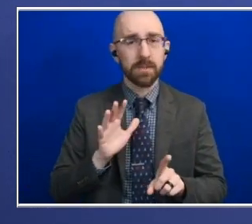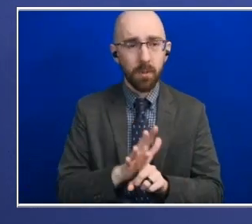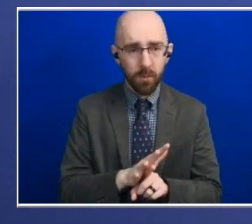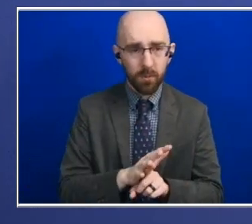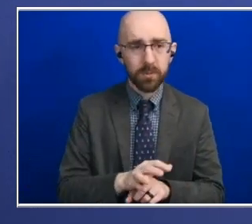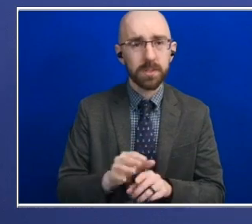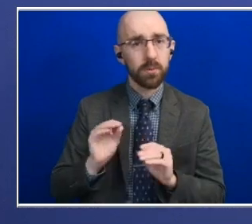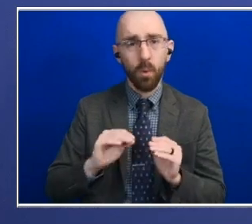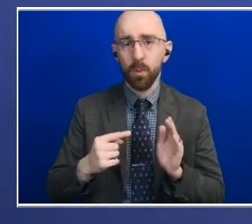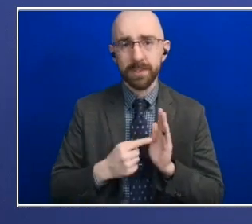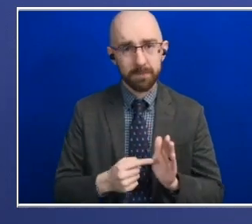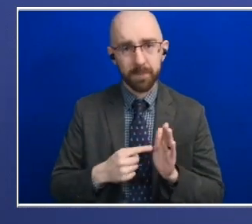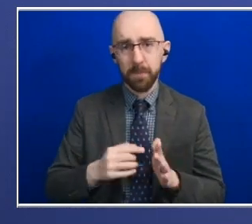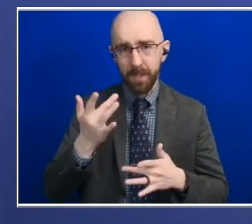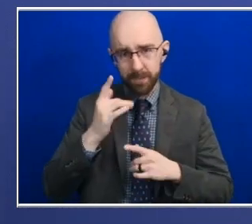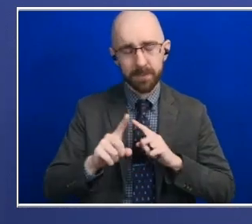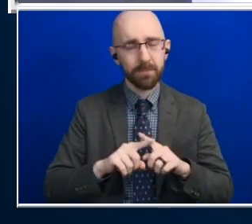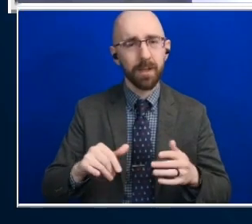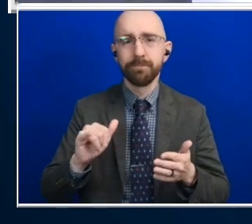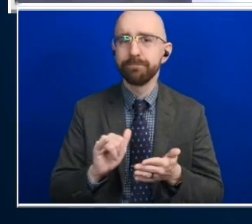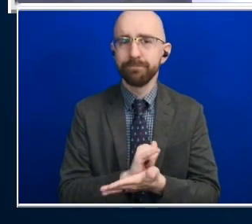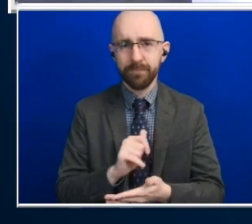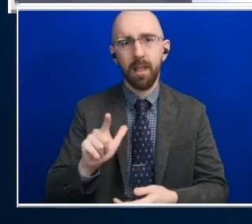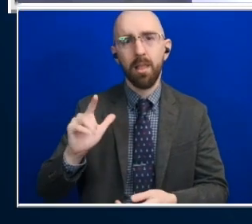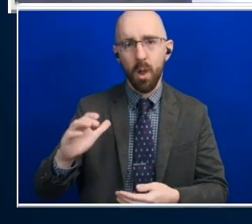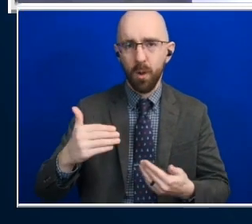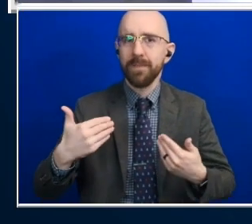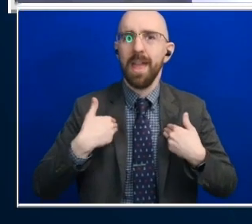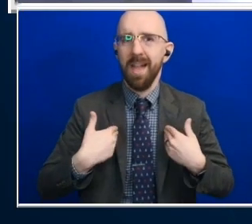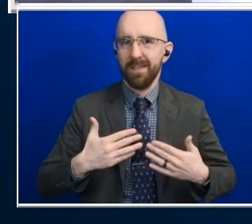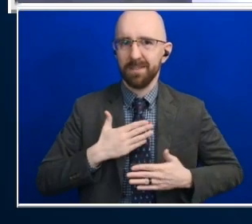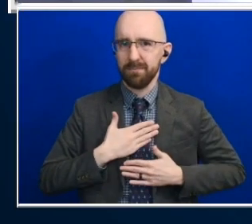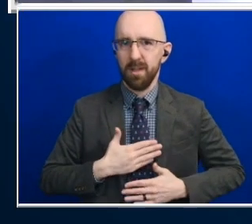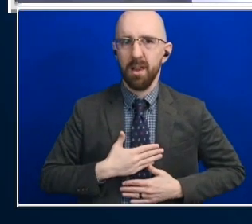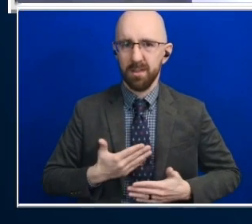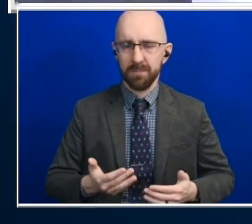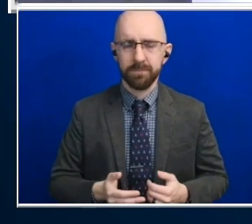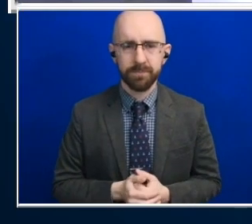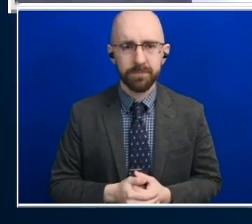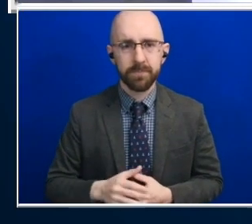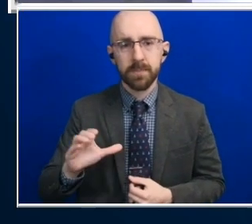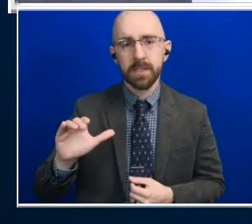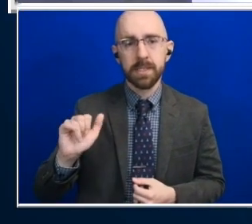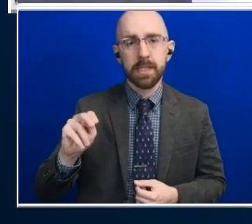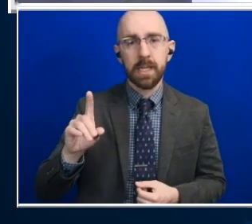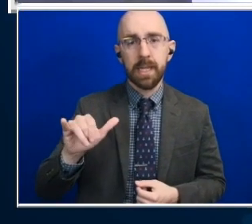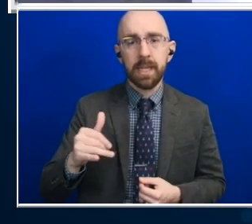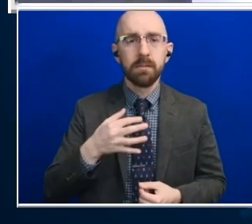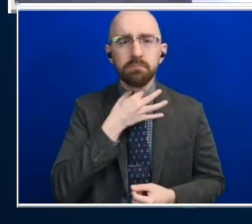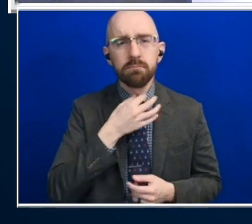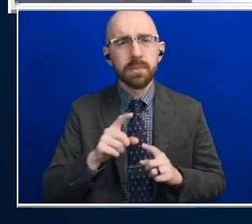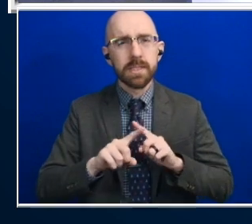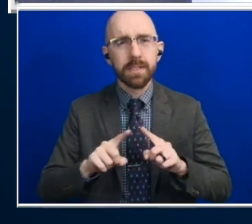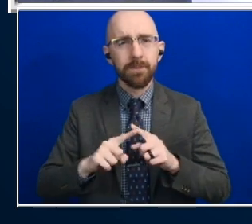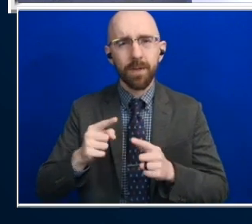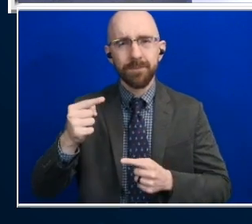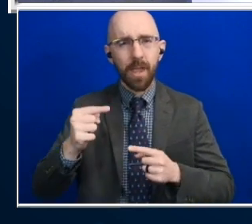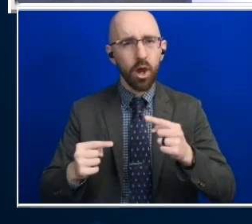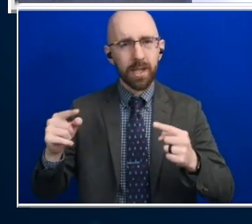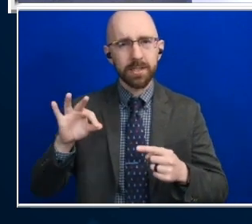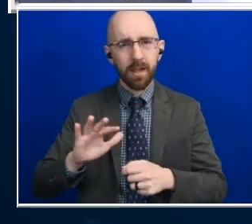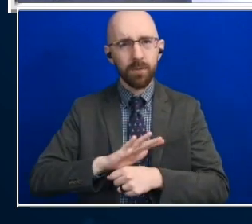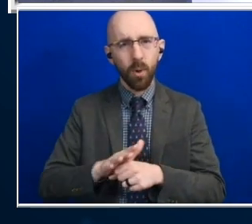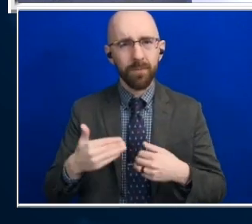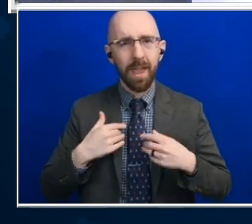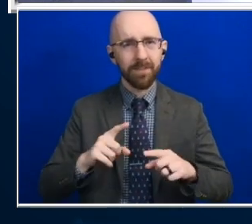illness, but yet developed long COVID. Cindy wants to know, do different variants of COVID carry different